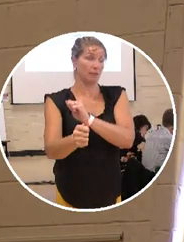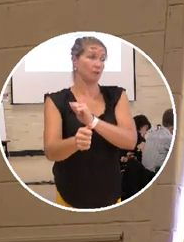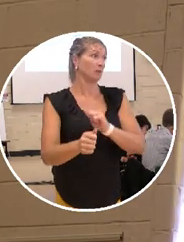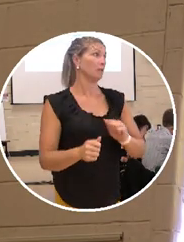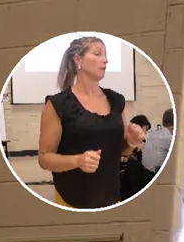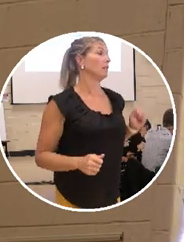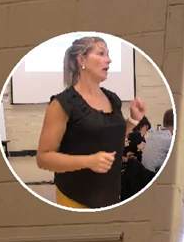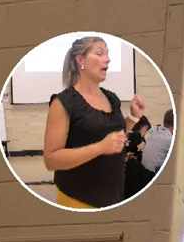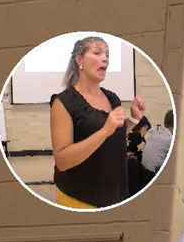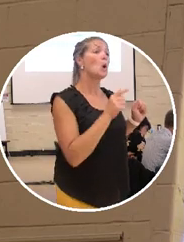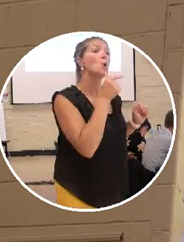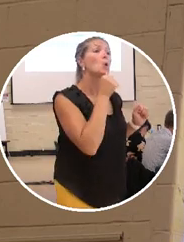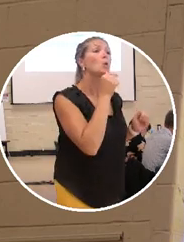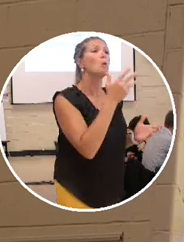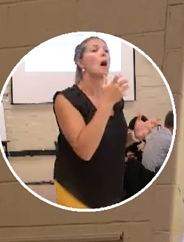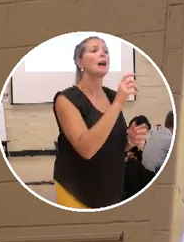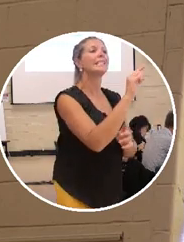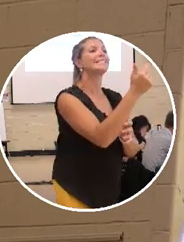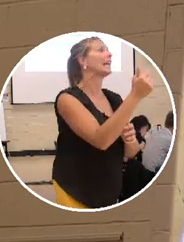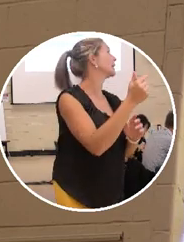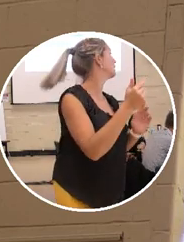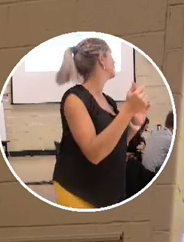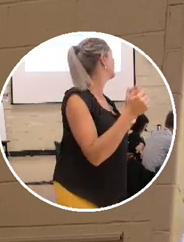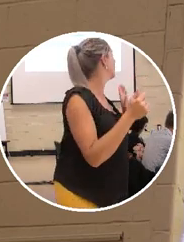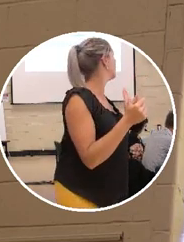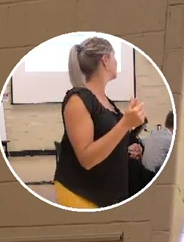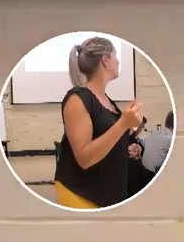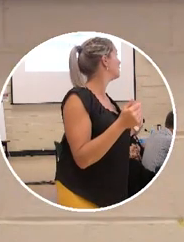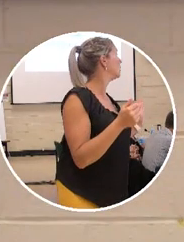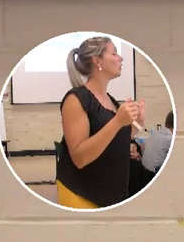hear a seconder? Seconded by Trustee Whittle.